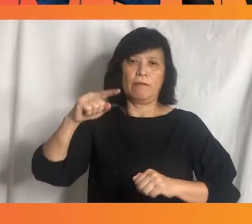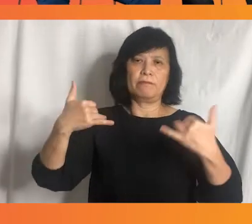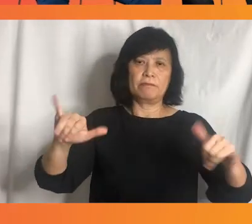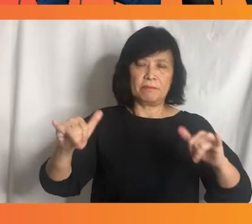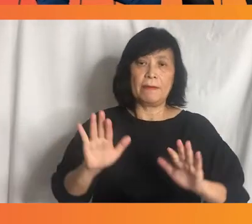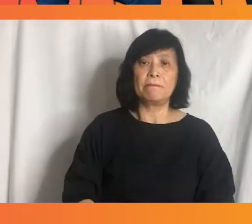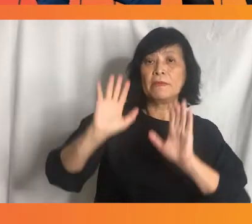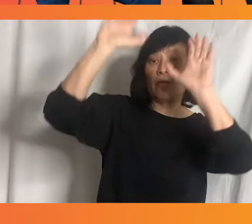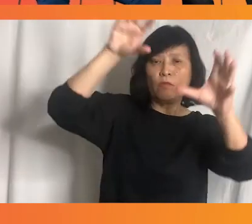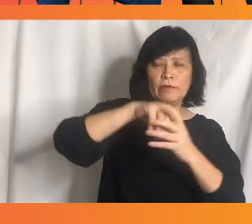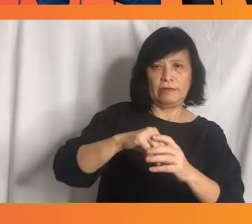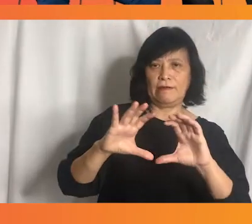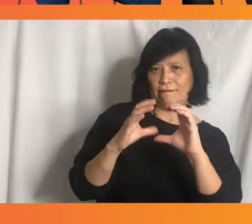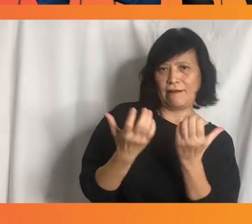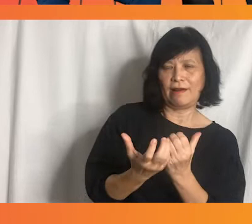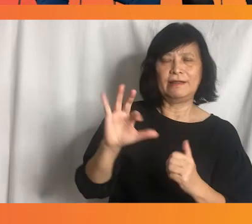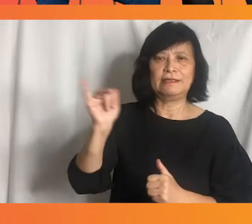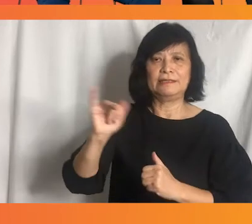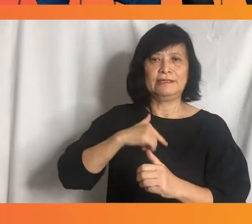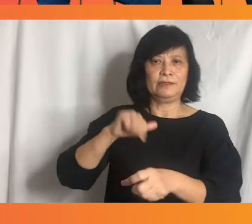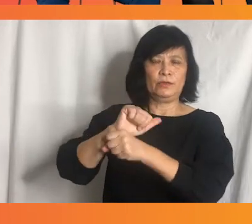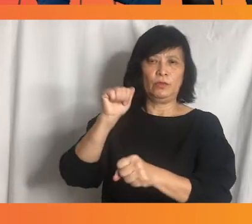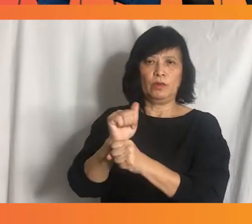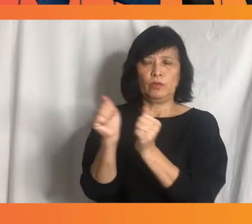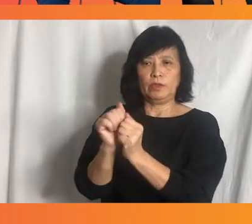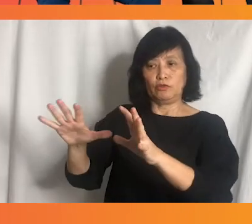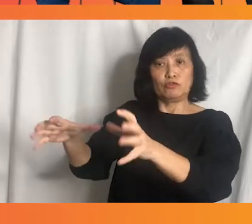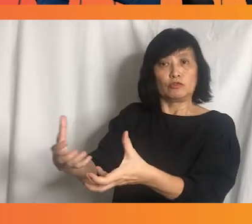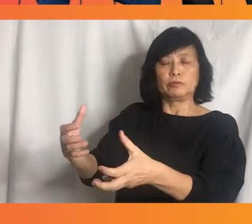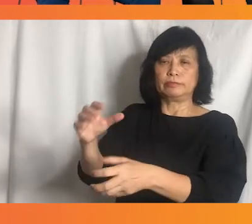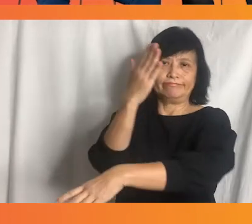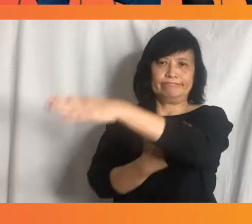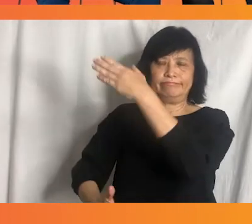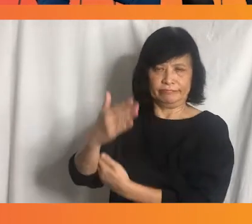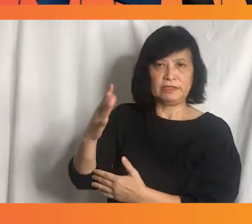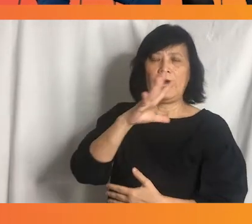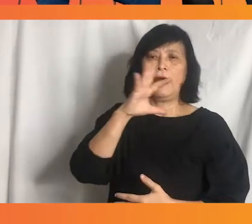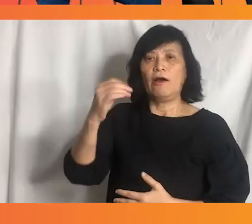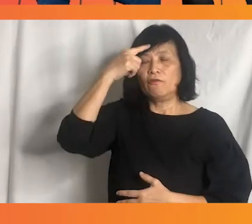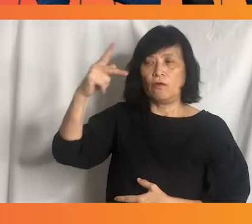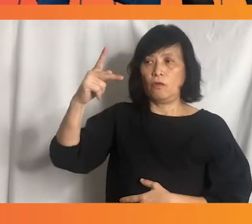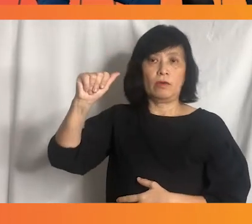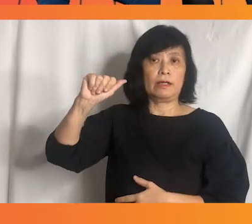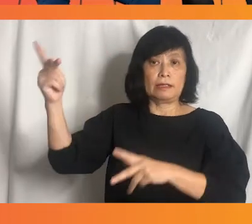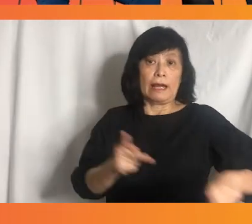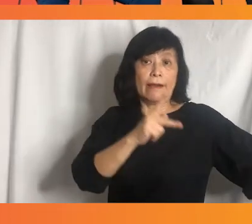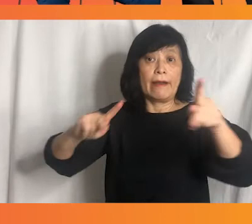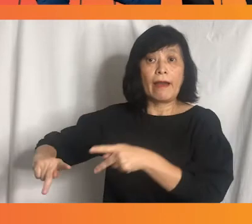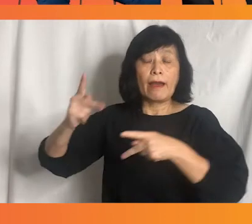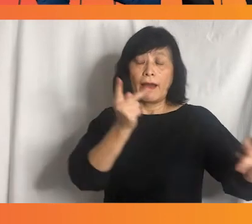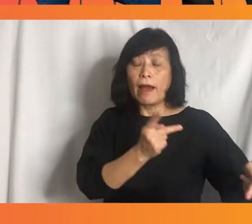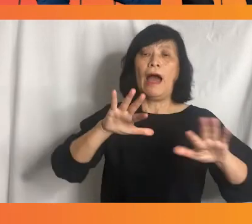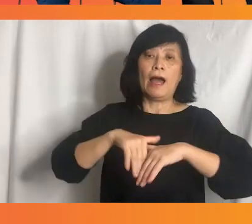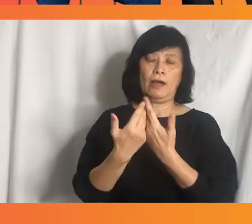It may also involve, for example, when we work with amputees, coming up with modified pedals for kayaking. For those with upper